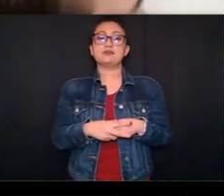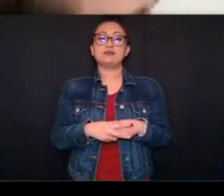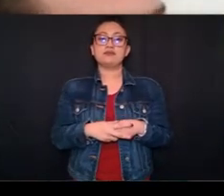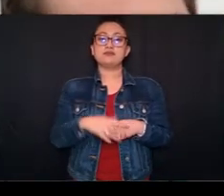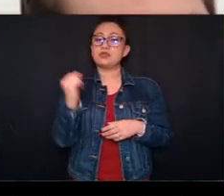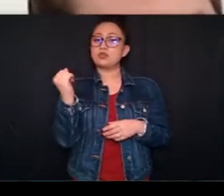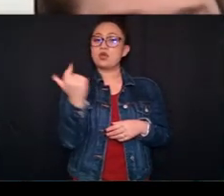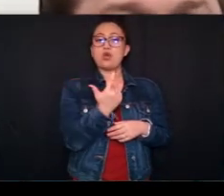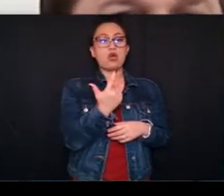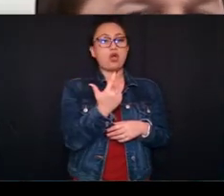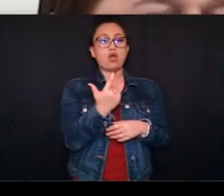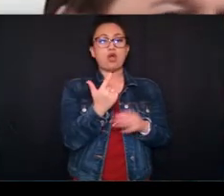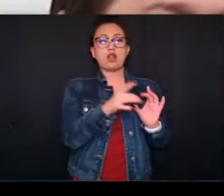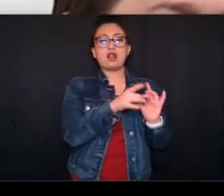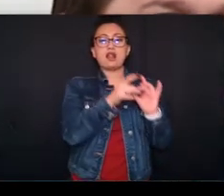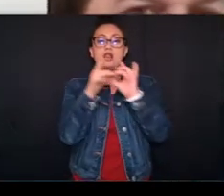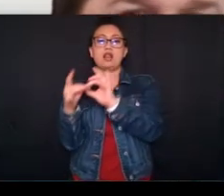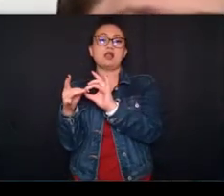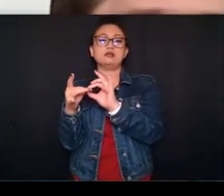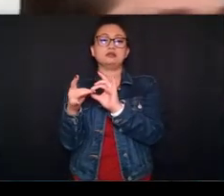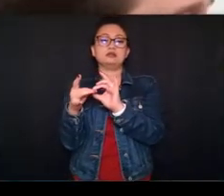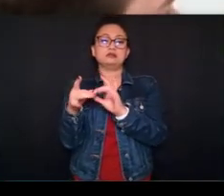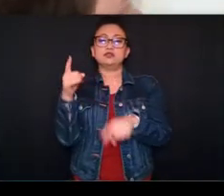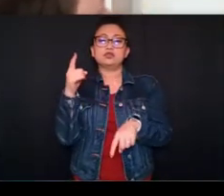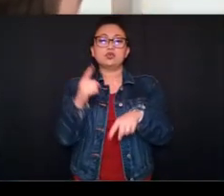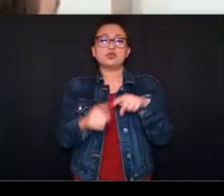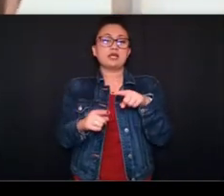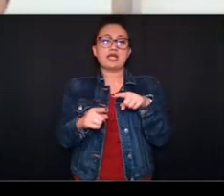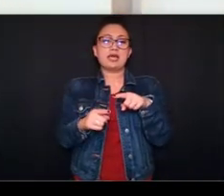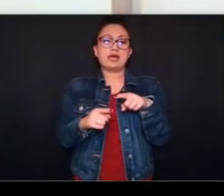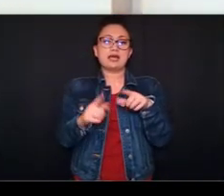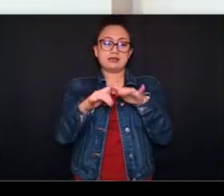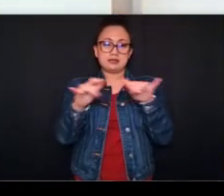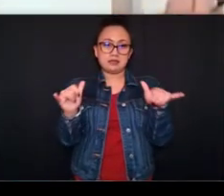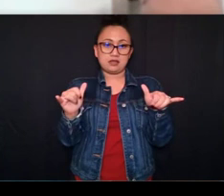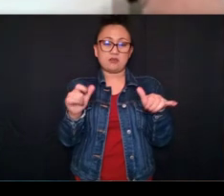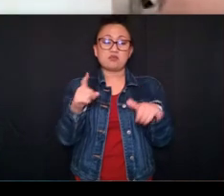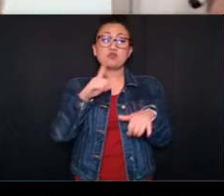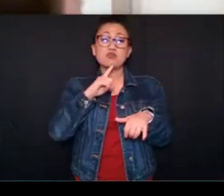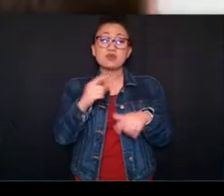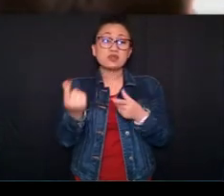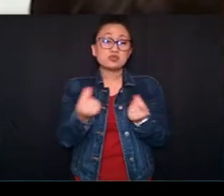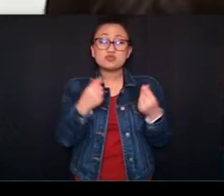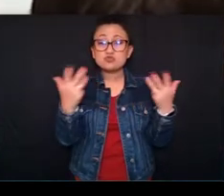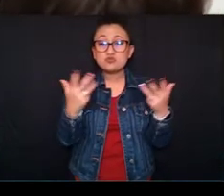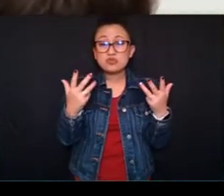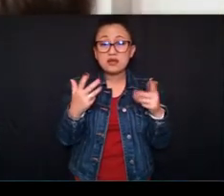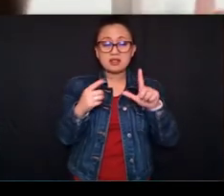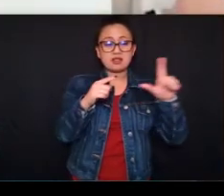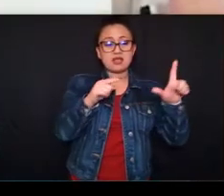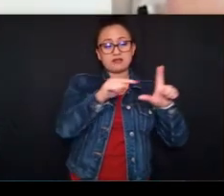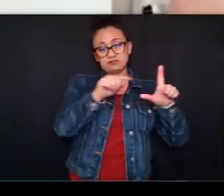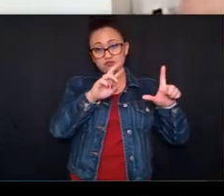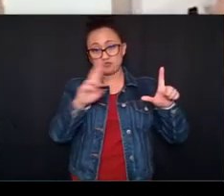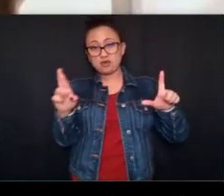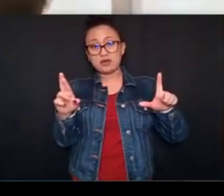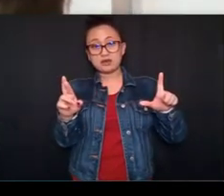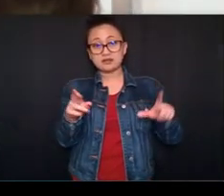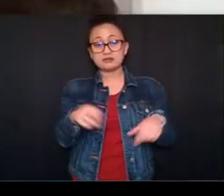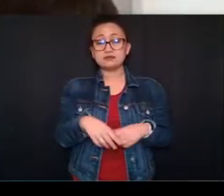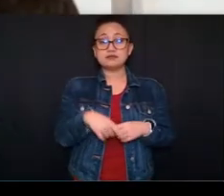all linked together. So you can't really do them all at once. So what you really should do is do them left to right, okay? So what we have